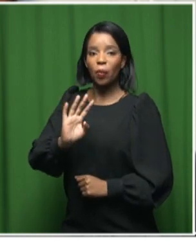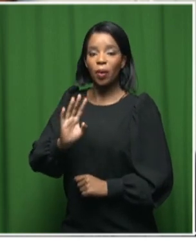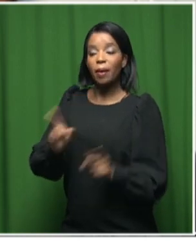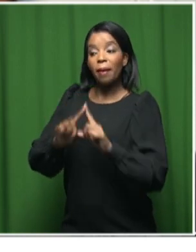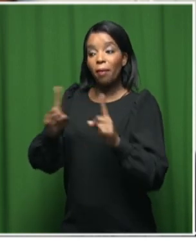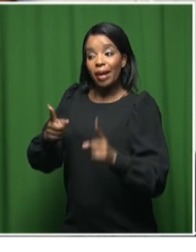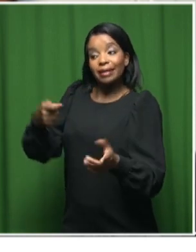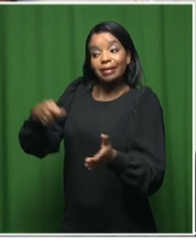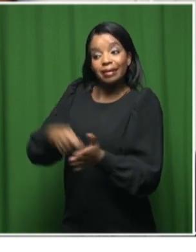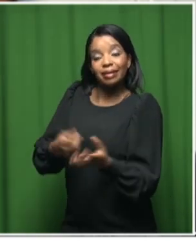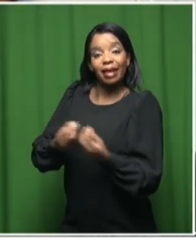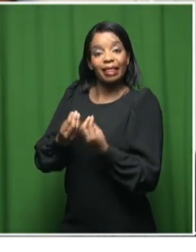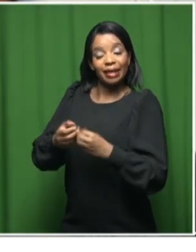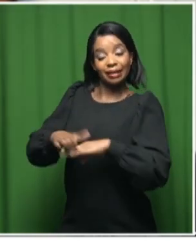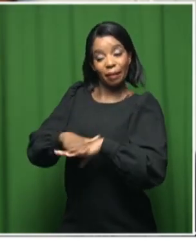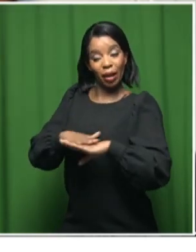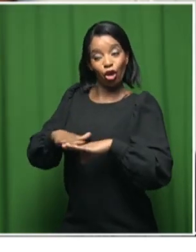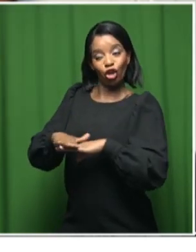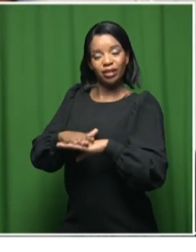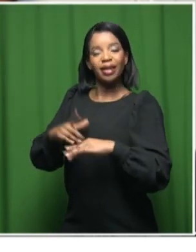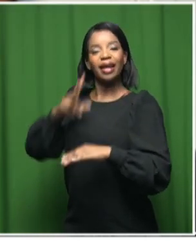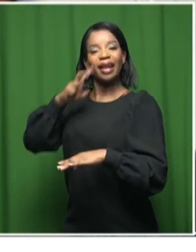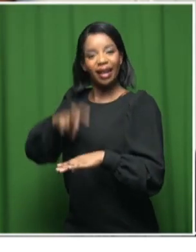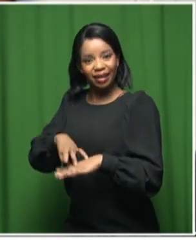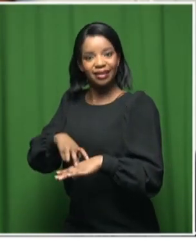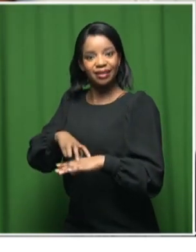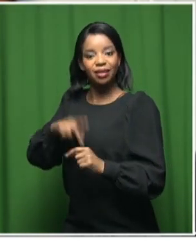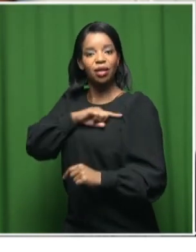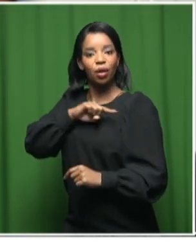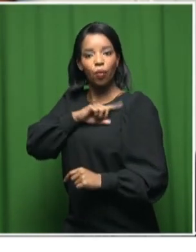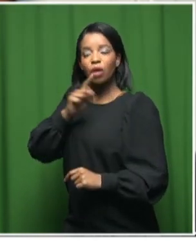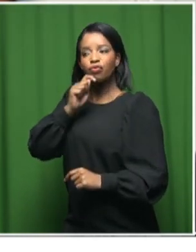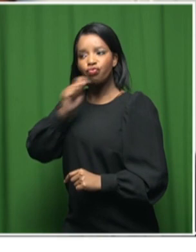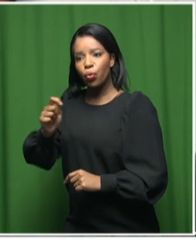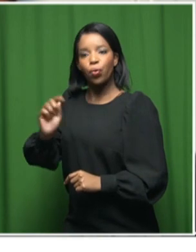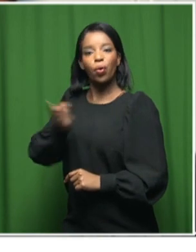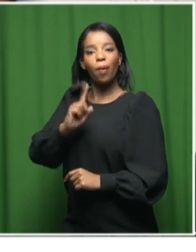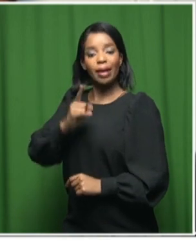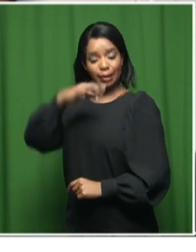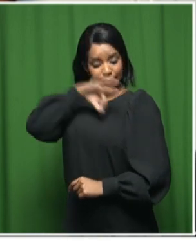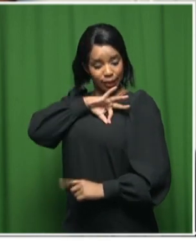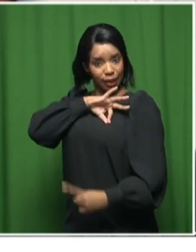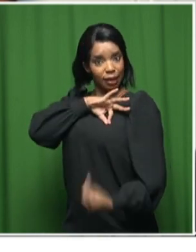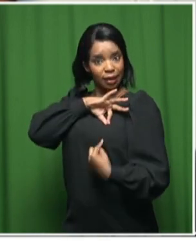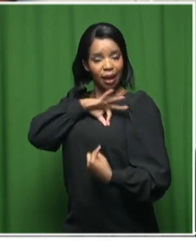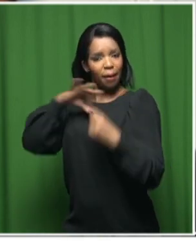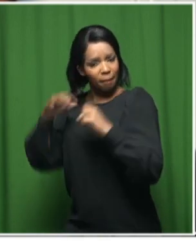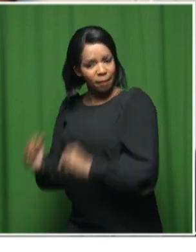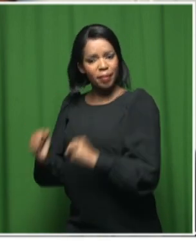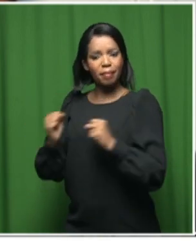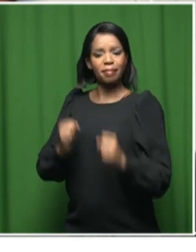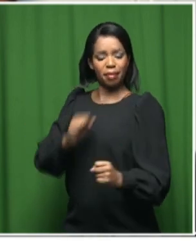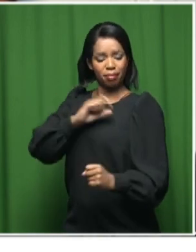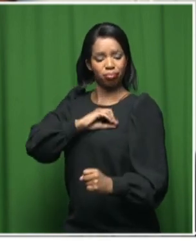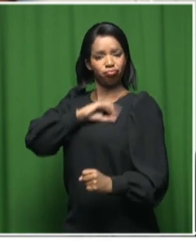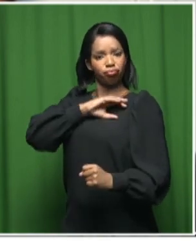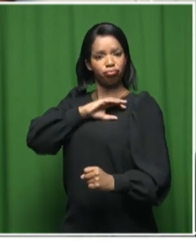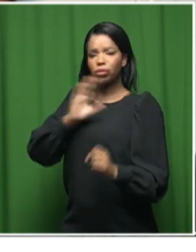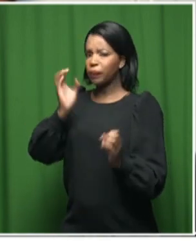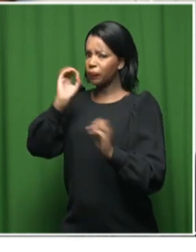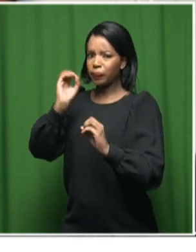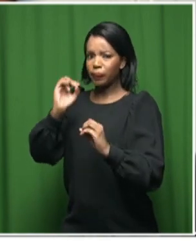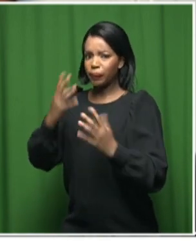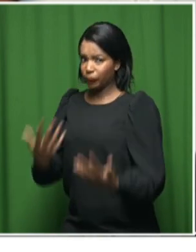basic necessities, because the reality is that salaries have remained stagnant. The cost of living is ever rising against